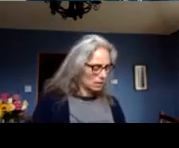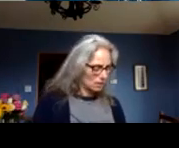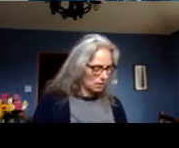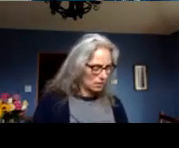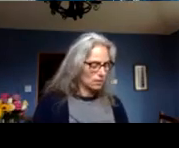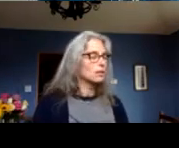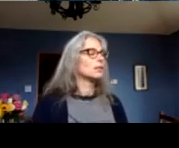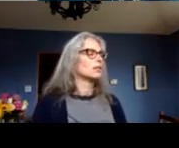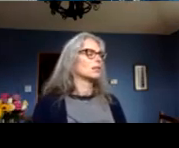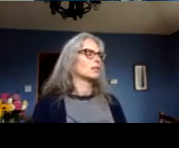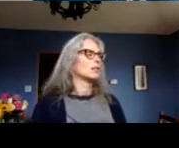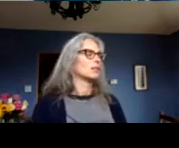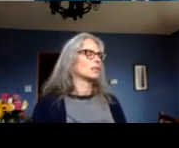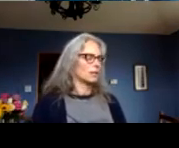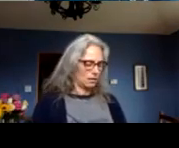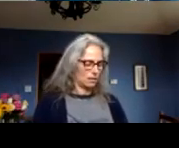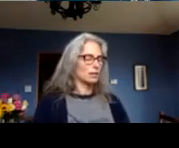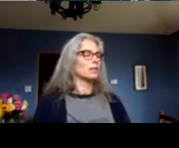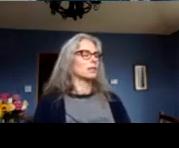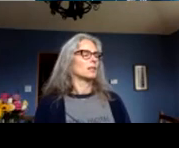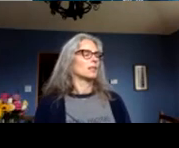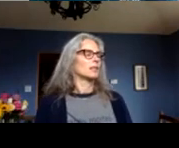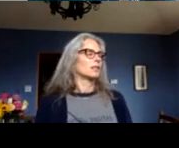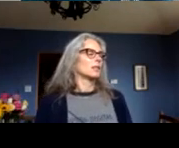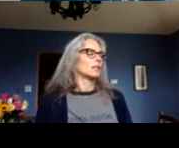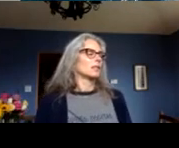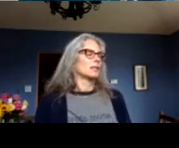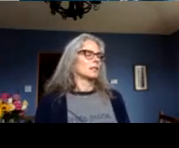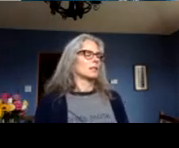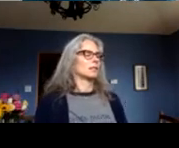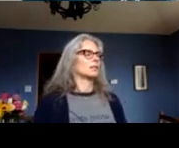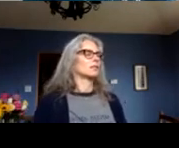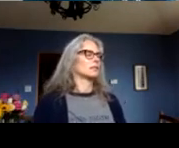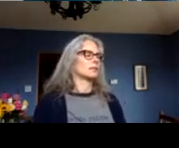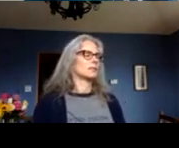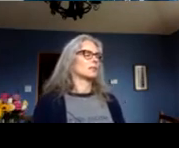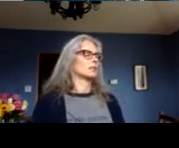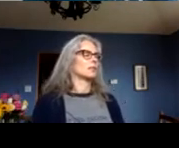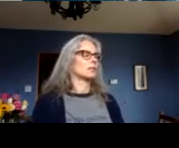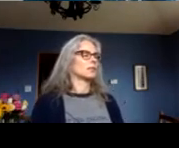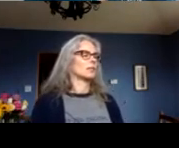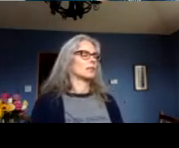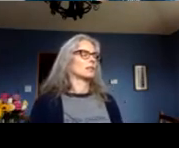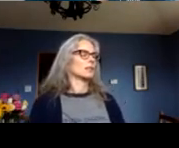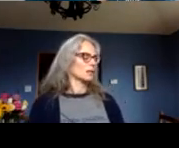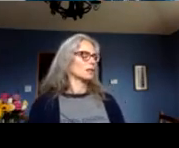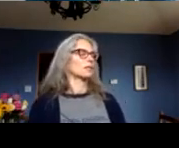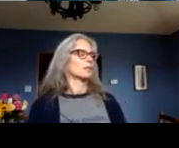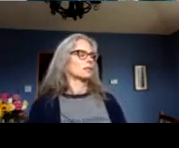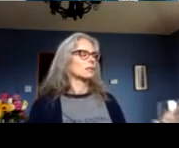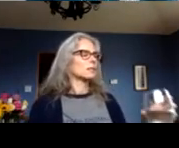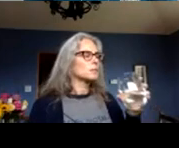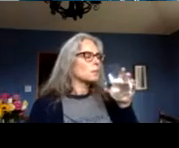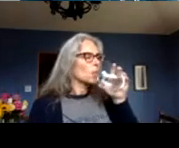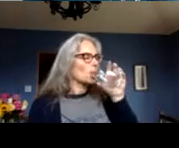the class drive folder. In the classwork tab, there's an icon at the top that says class drive folder. One of the things that Google